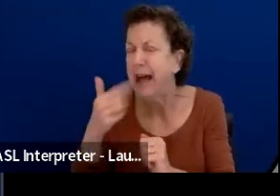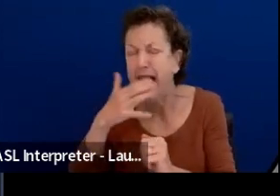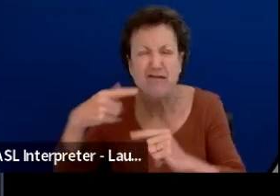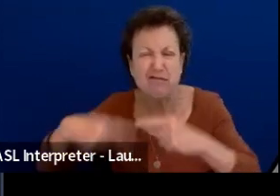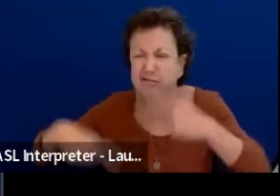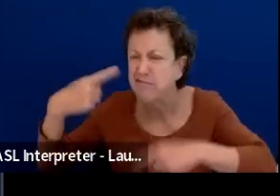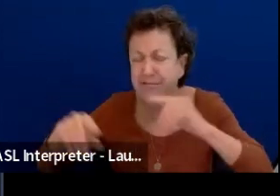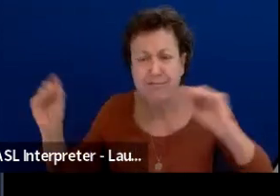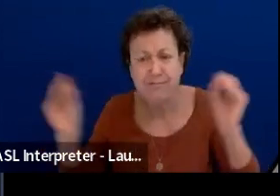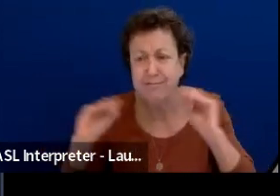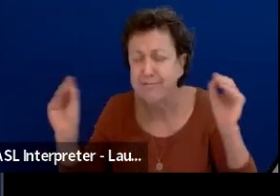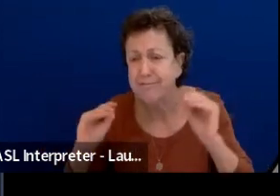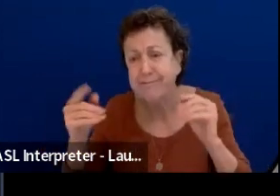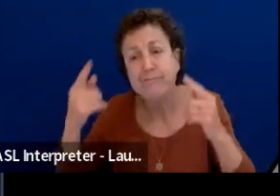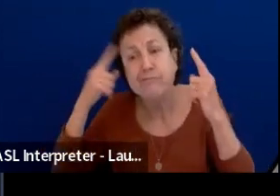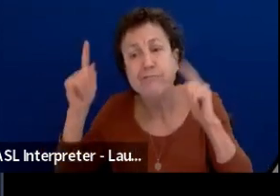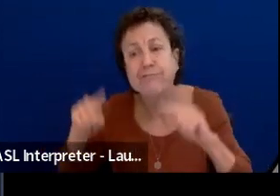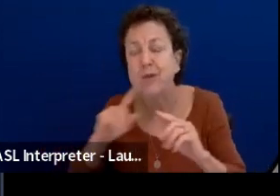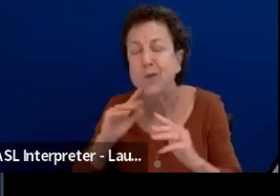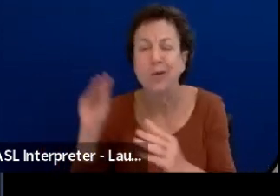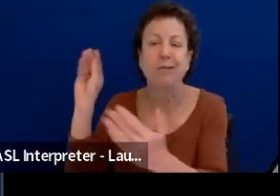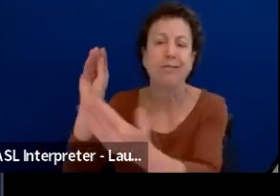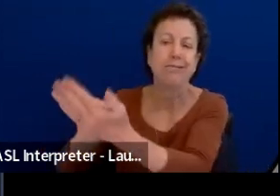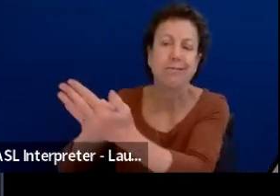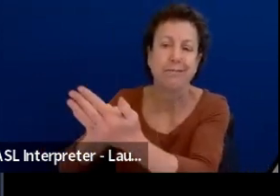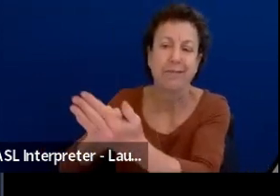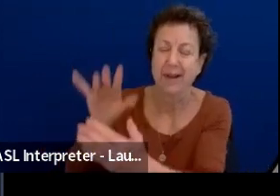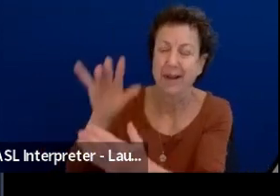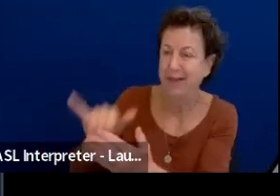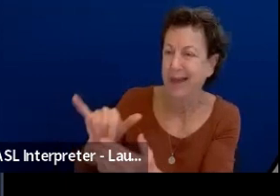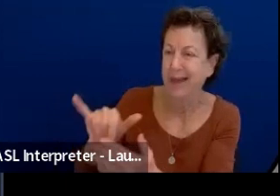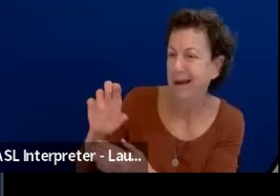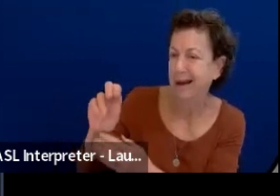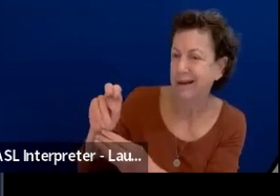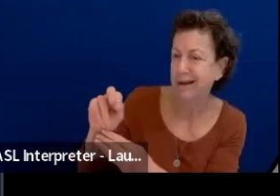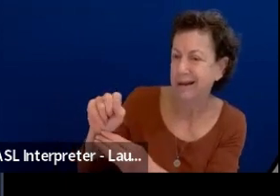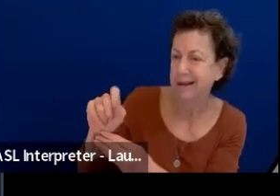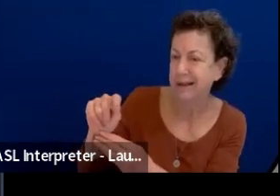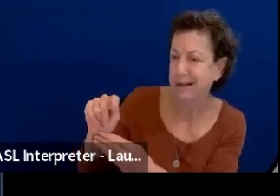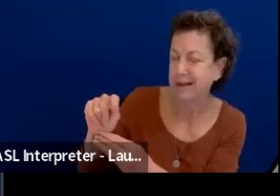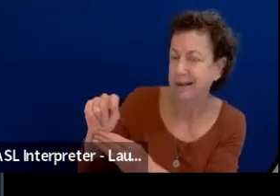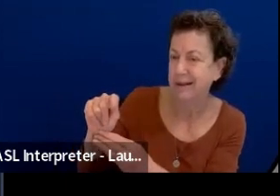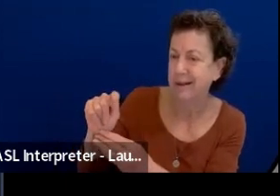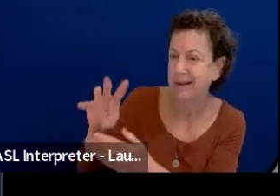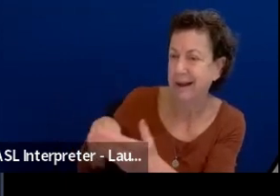non-controversial will be placed on consent calendar.